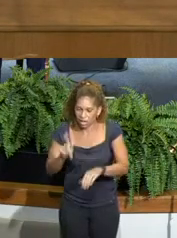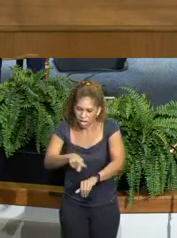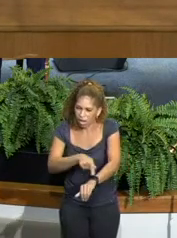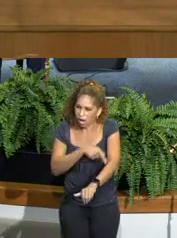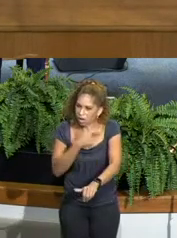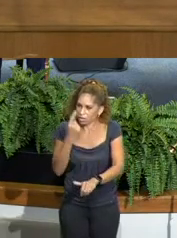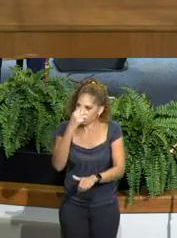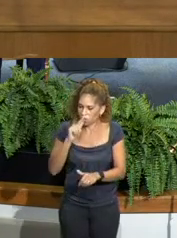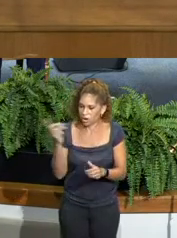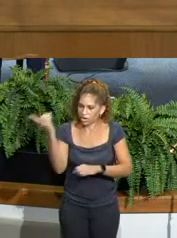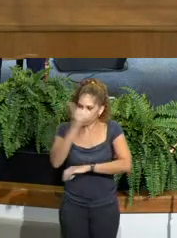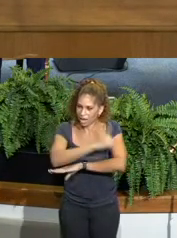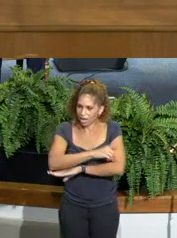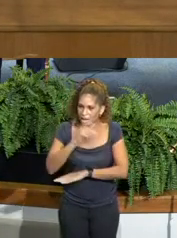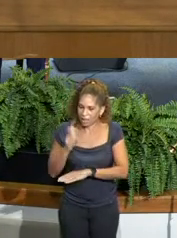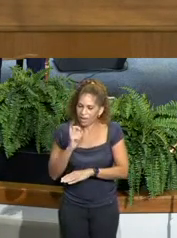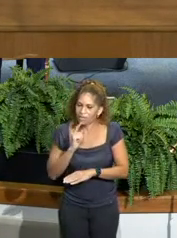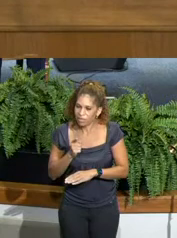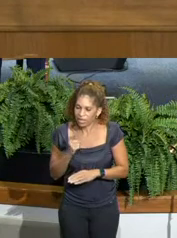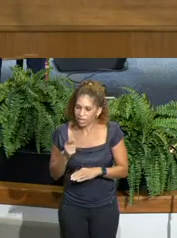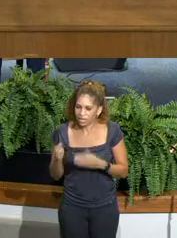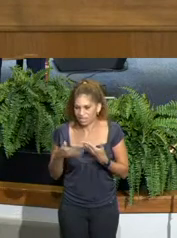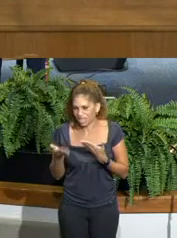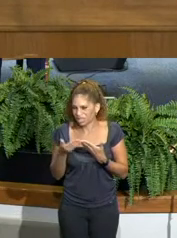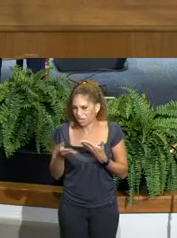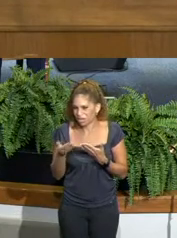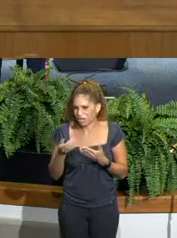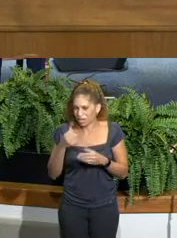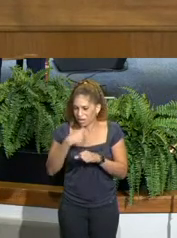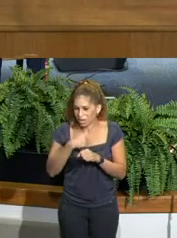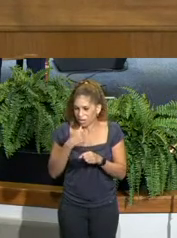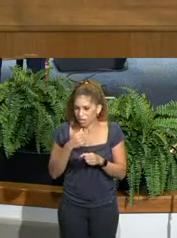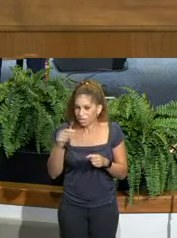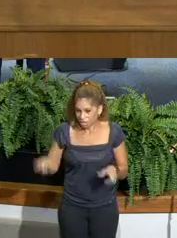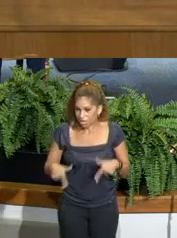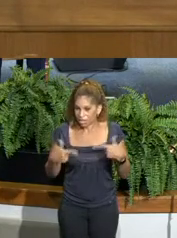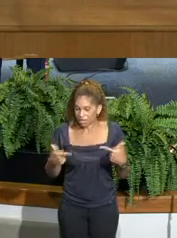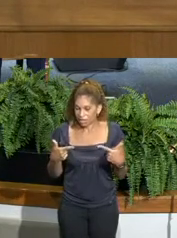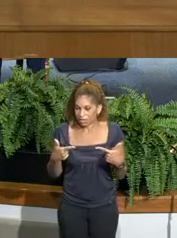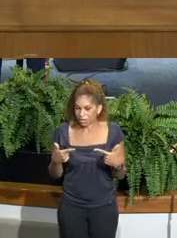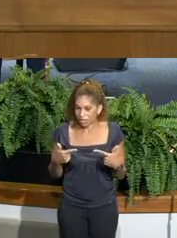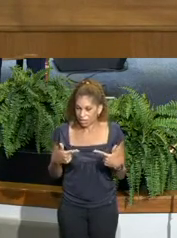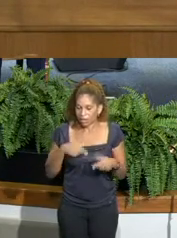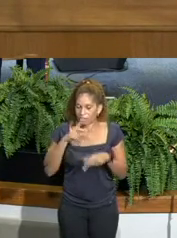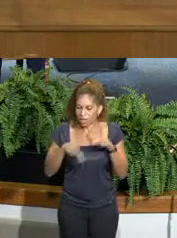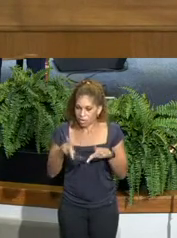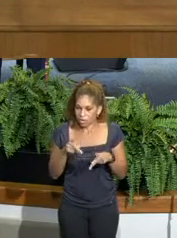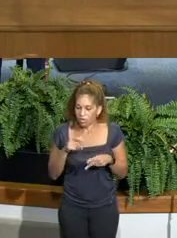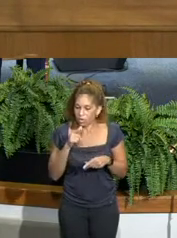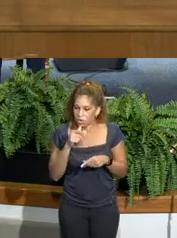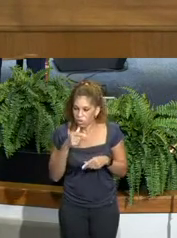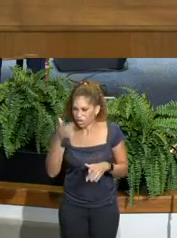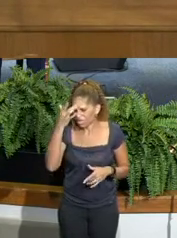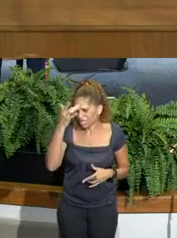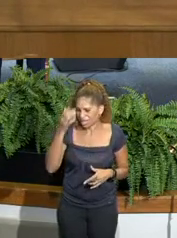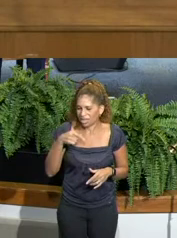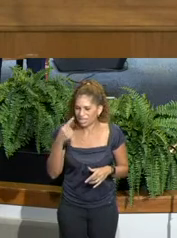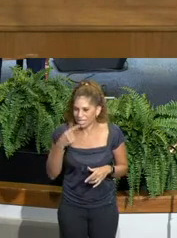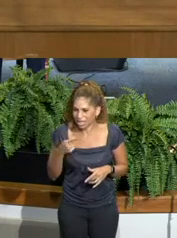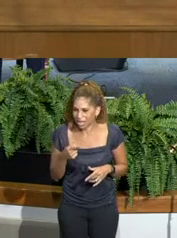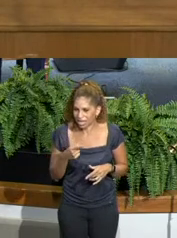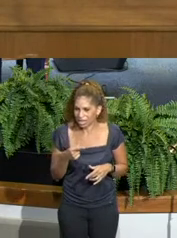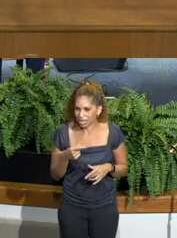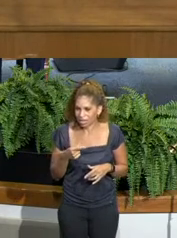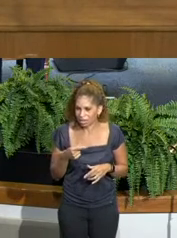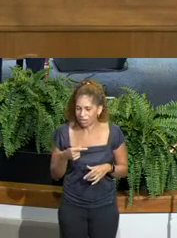for a day when it might be a little easier to make ends meet. People who are sick of people saying things